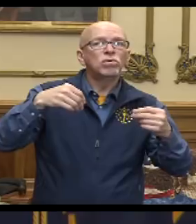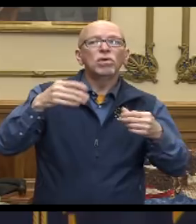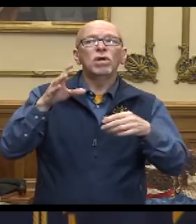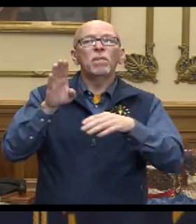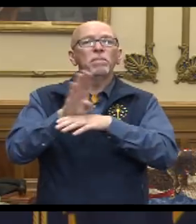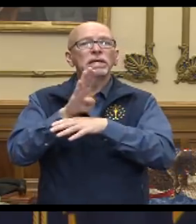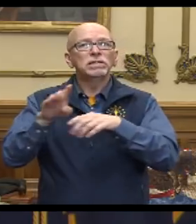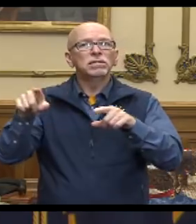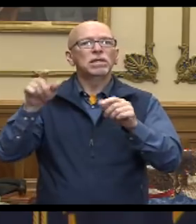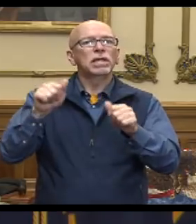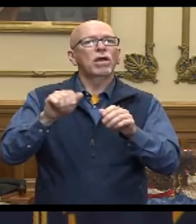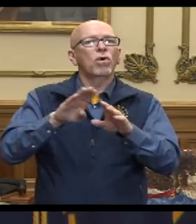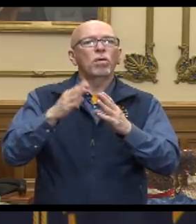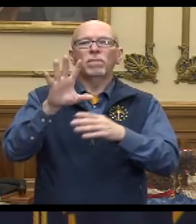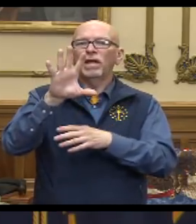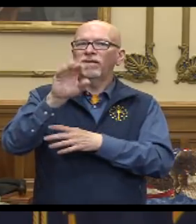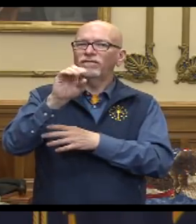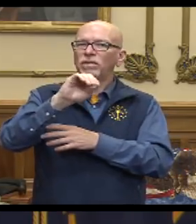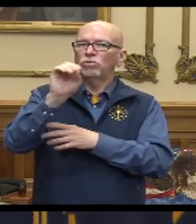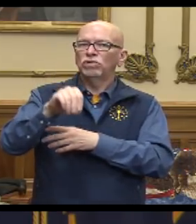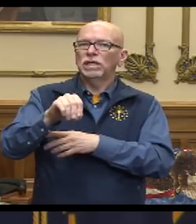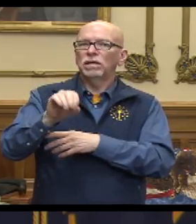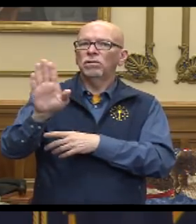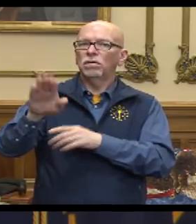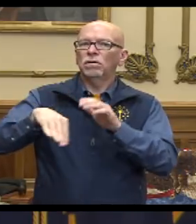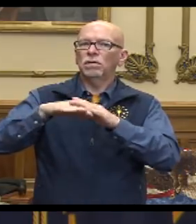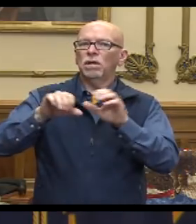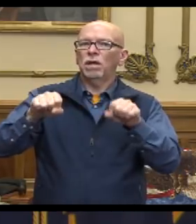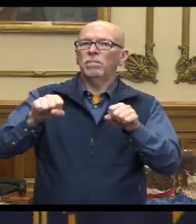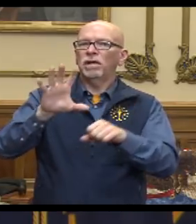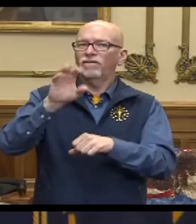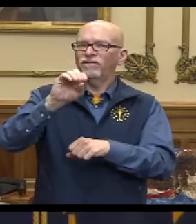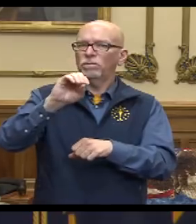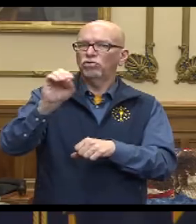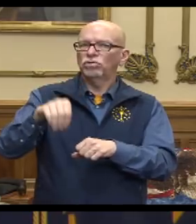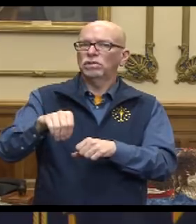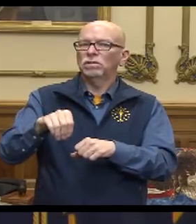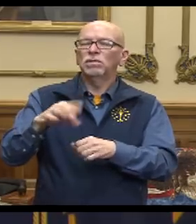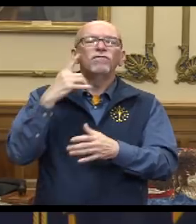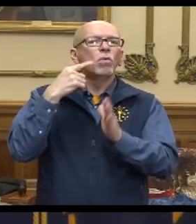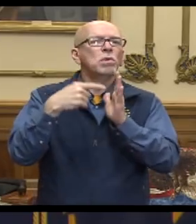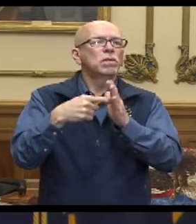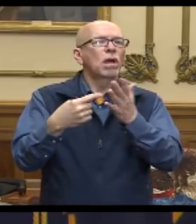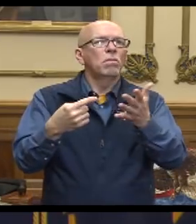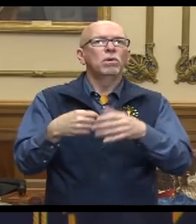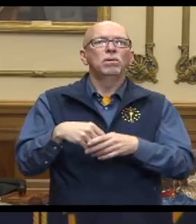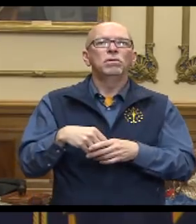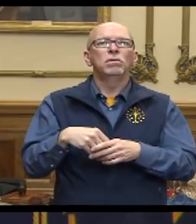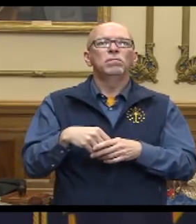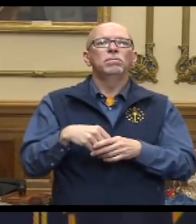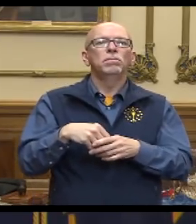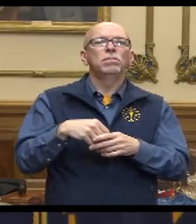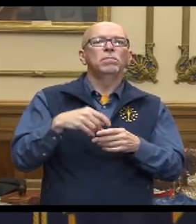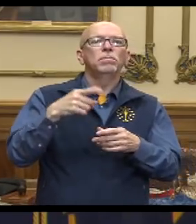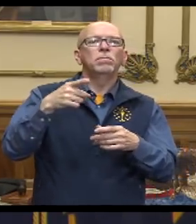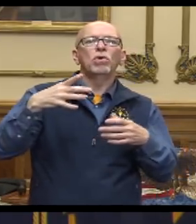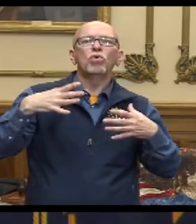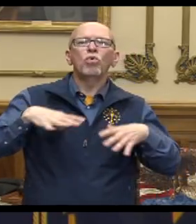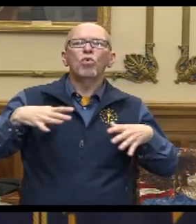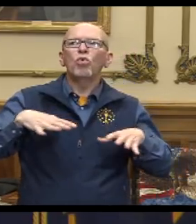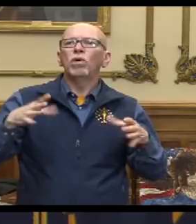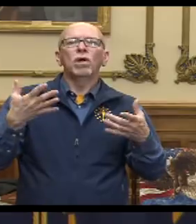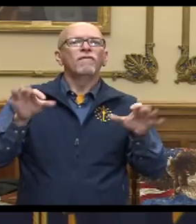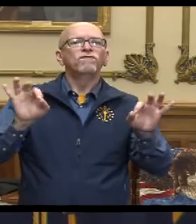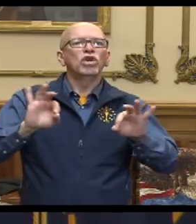will open at 50% capacity. Examples would include apparel and